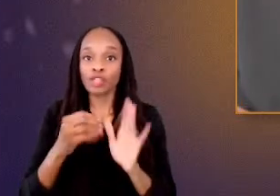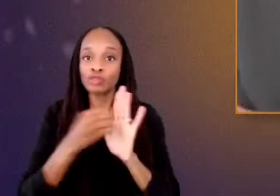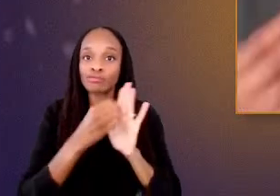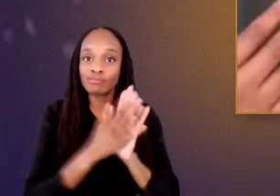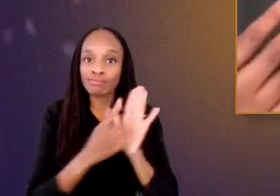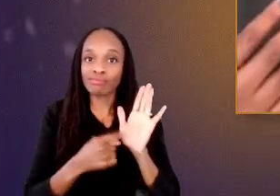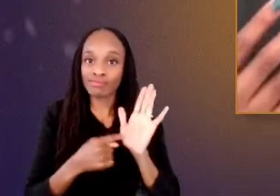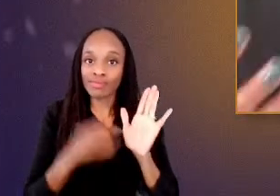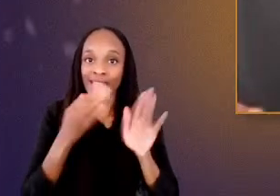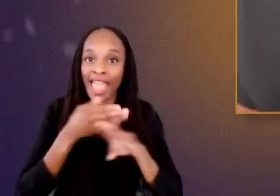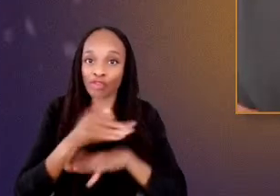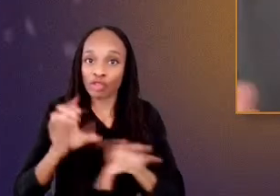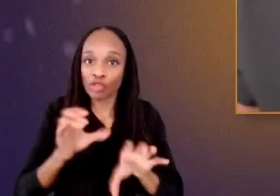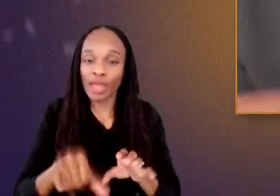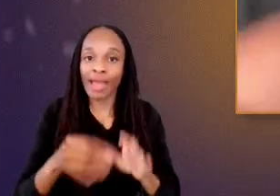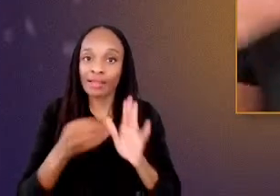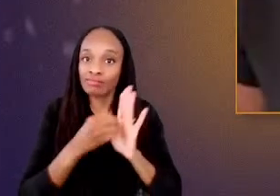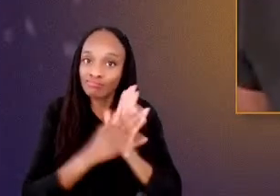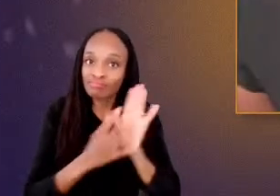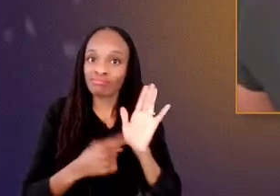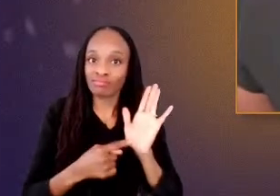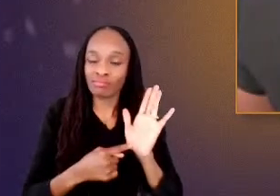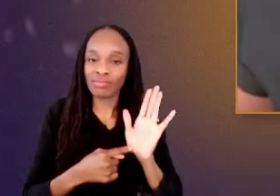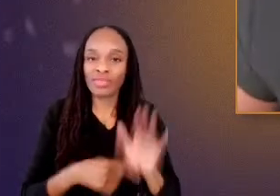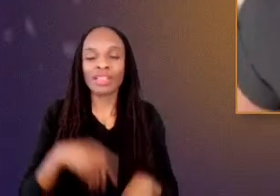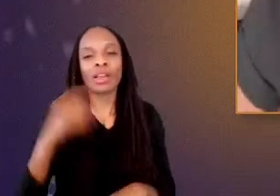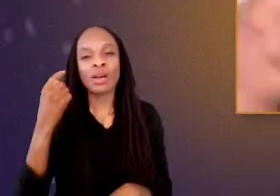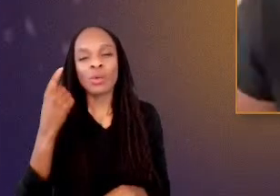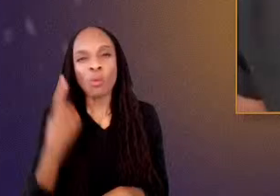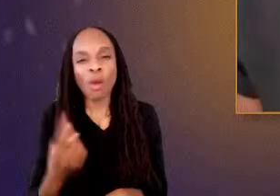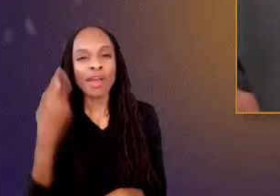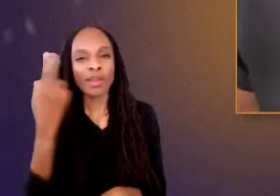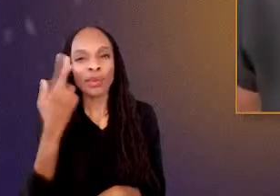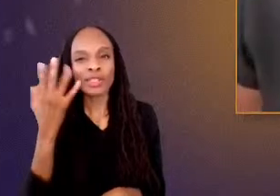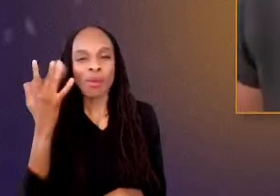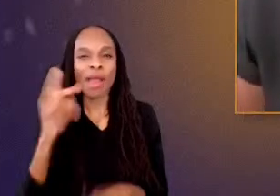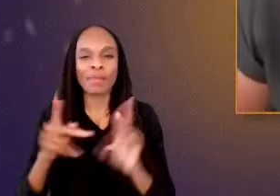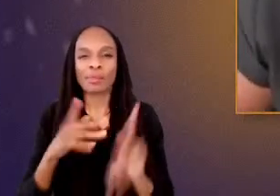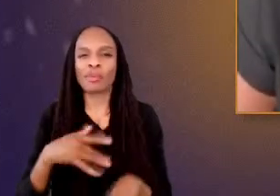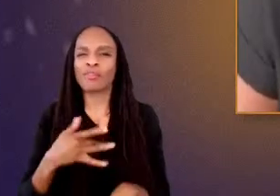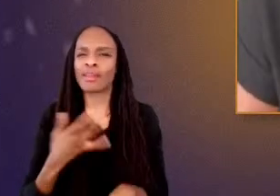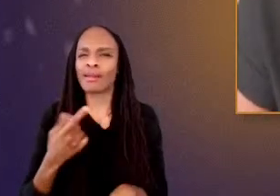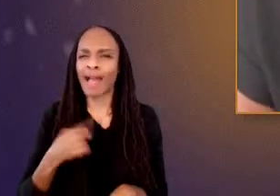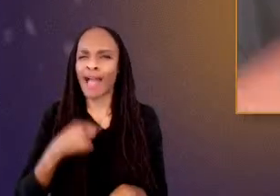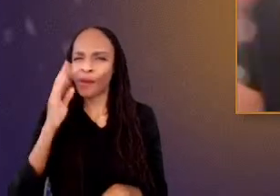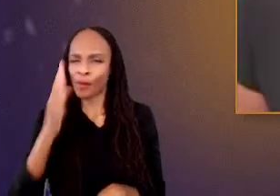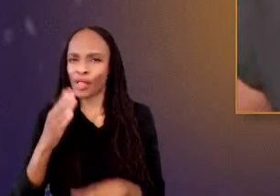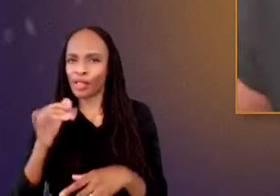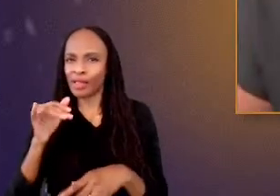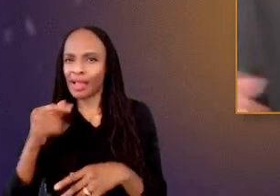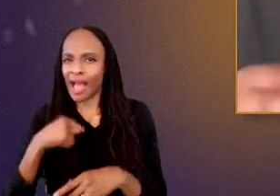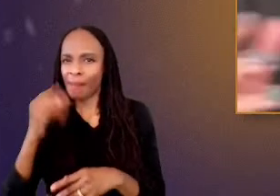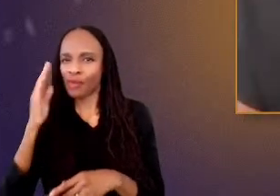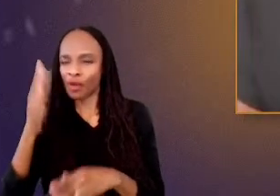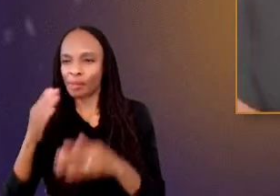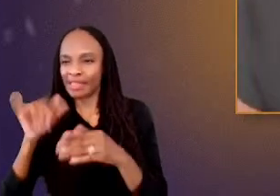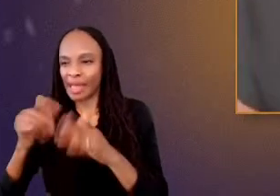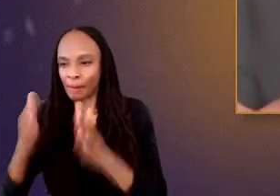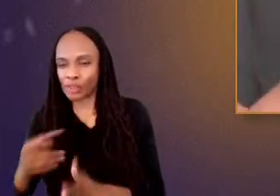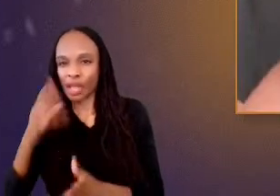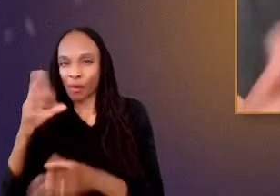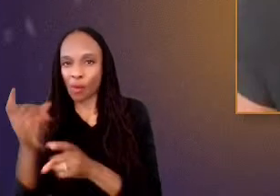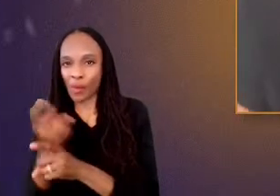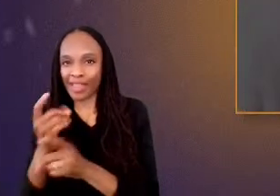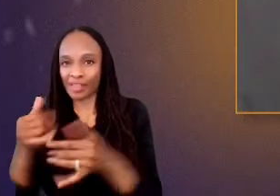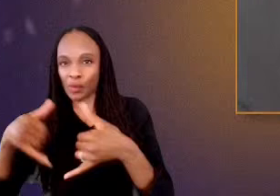I think part of the reason why people have these notions about, like, you know, I'll be the one to win the award and this and that,